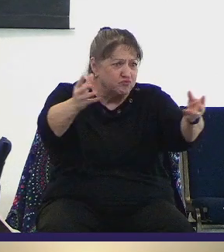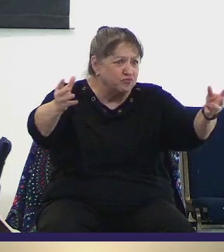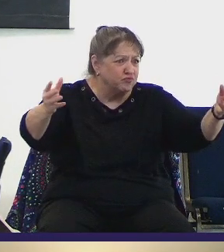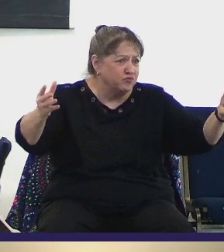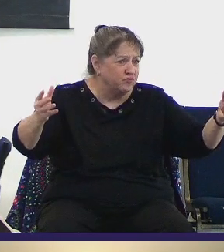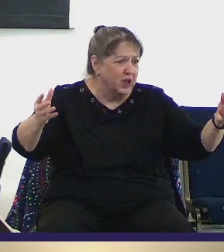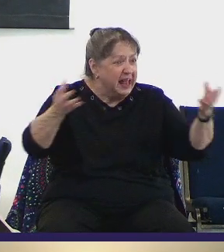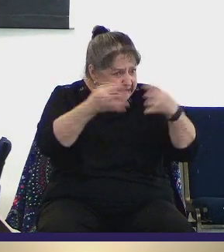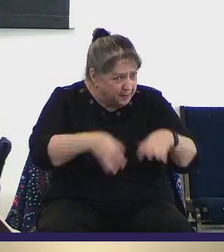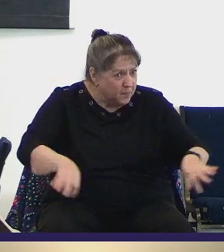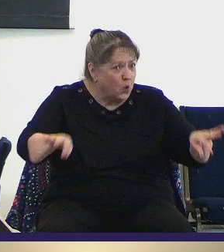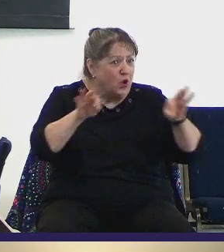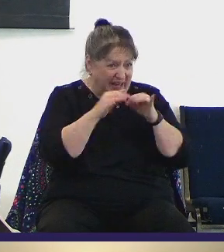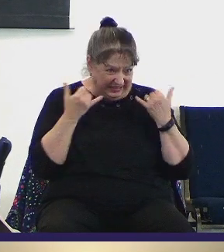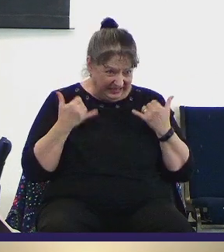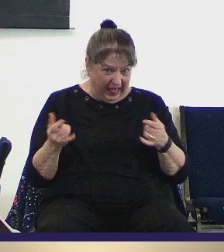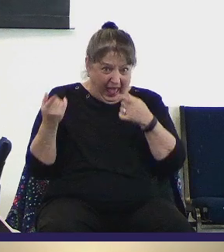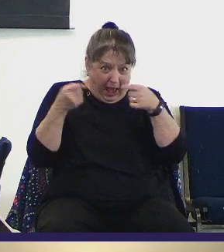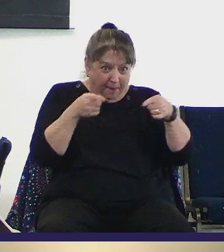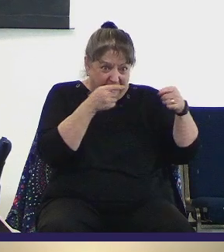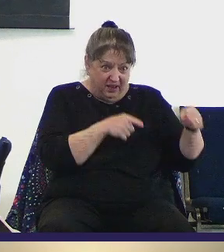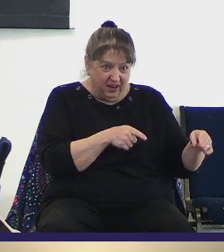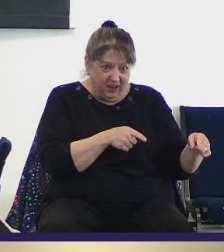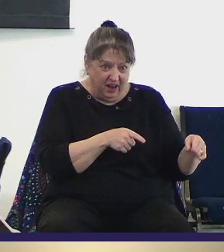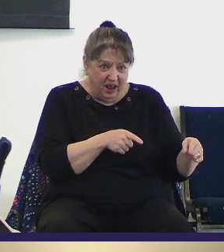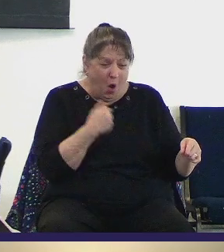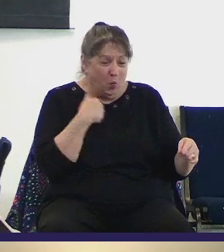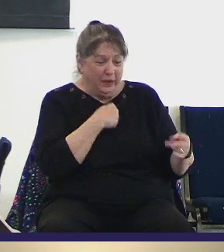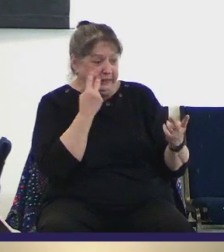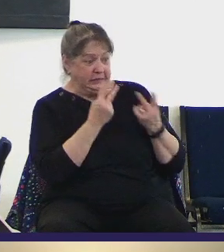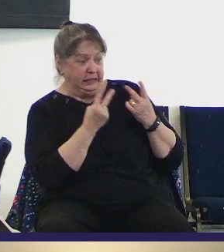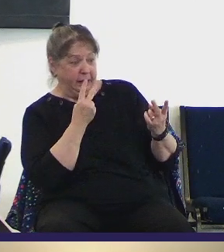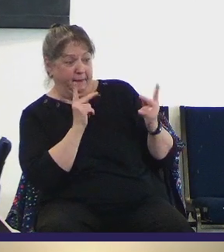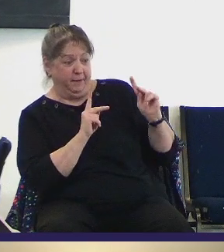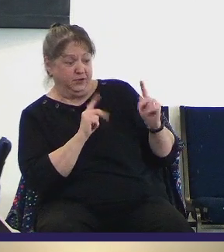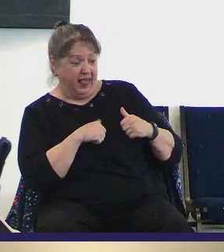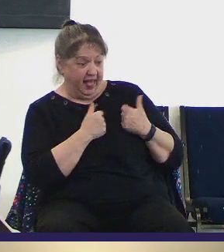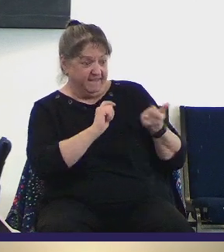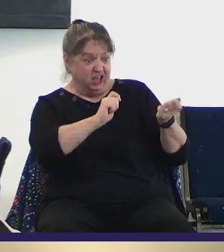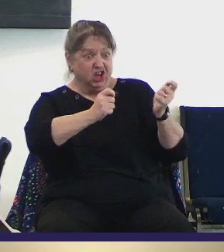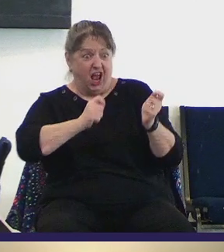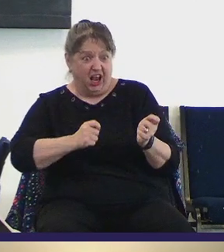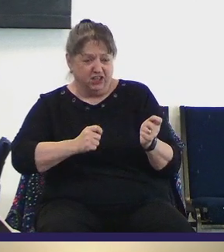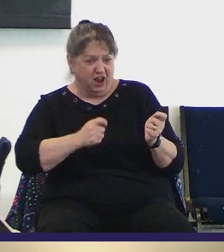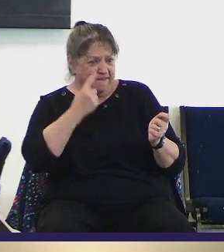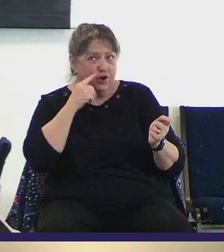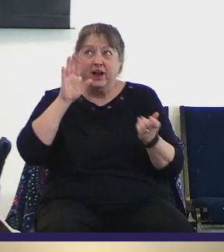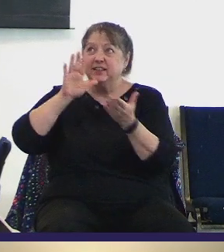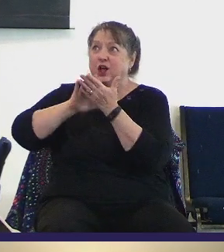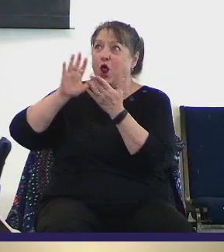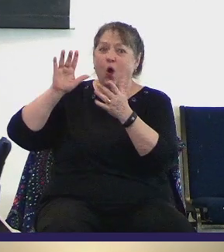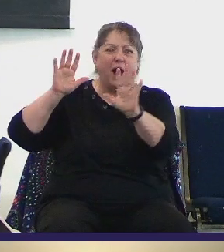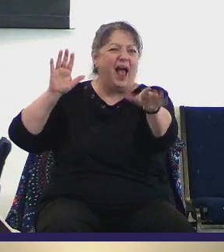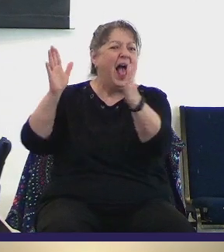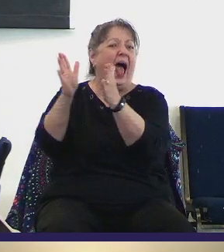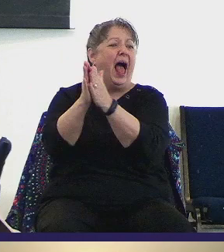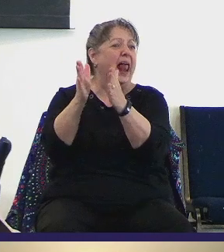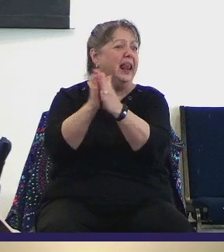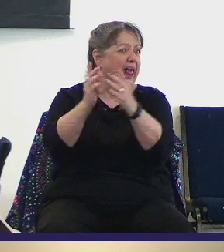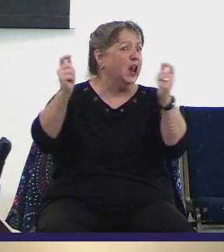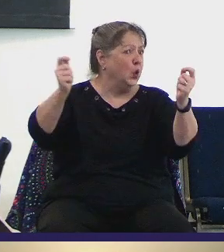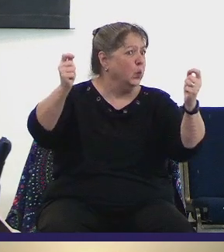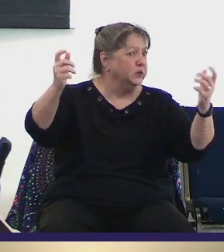It is still happening. And lives are being changed for his glory. Amen? That's a hallelujah if you ever had heard